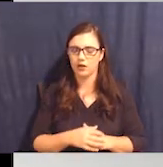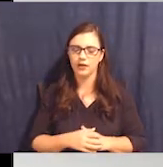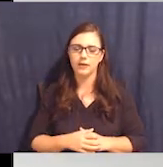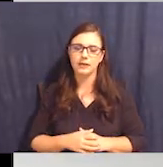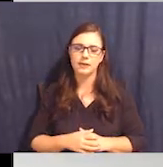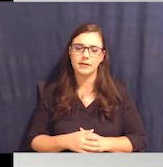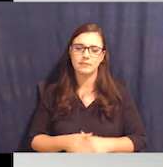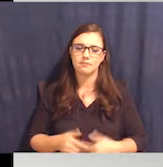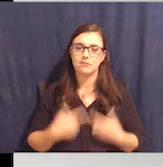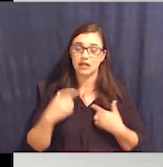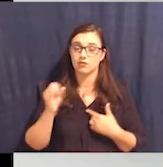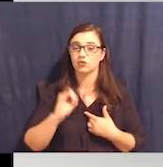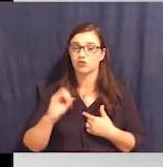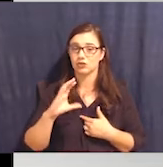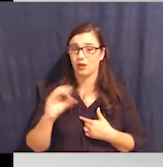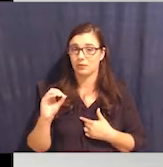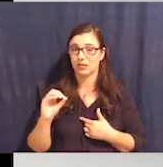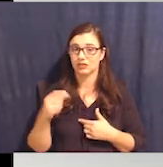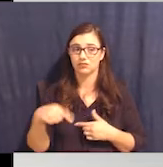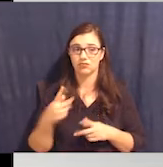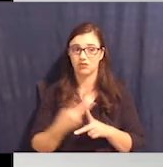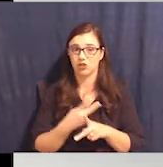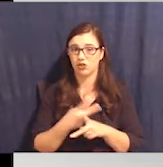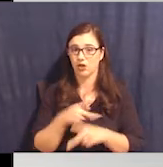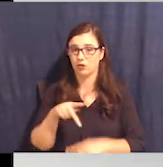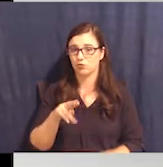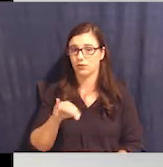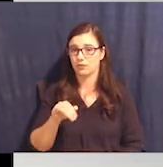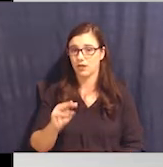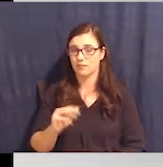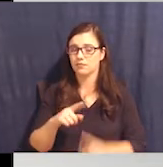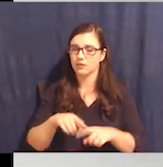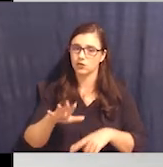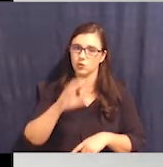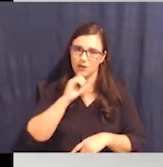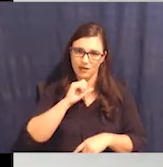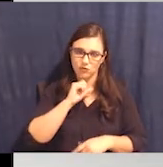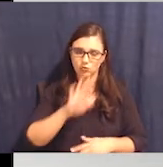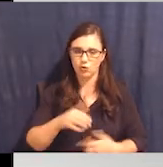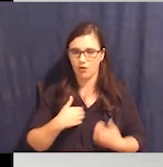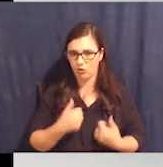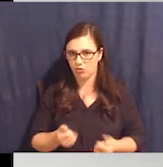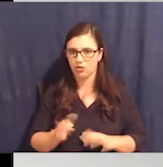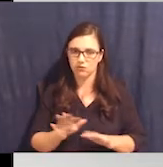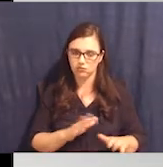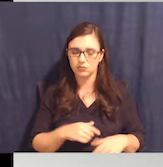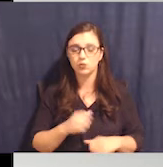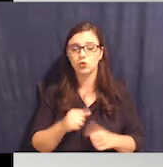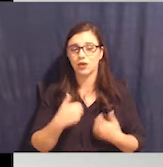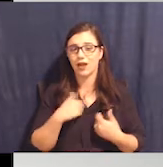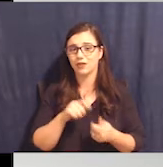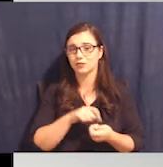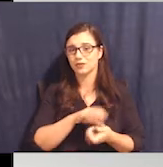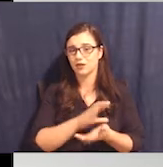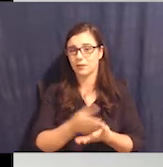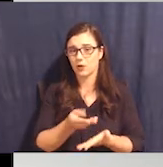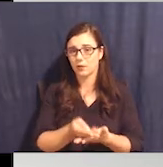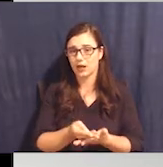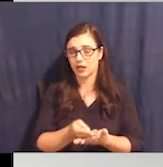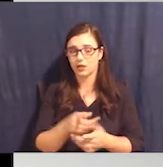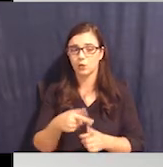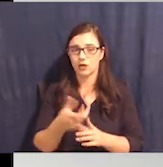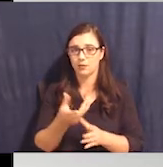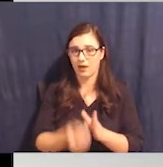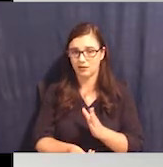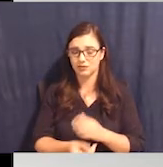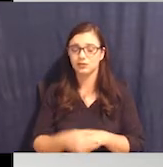why life insurance companies figure out a premium based on your age and your health. And so you could have a certain amount